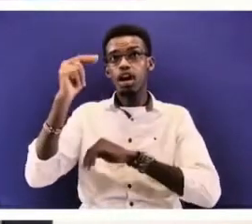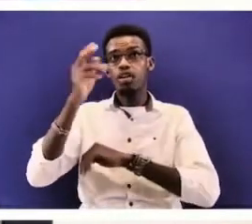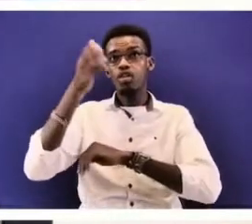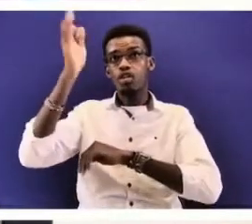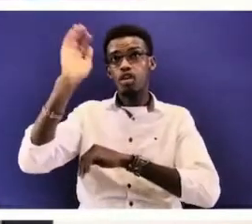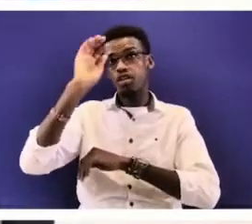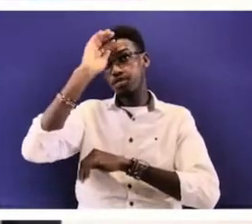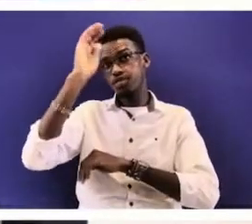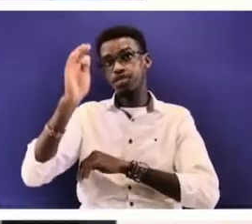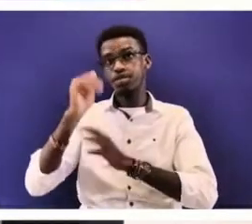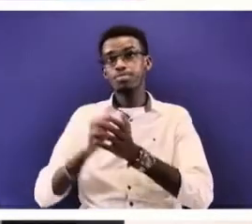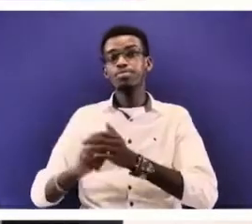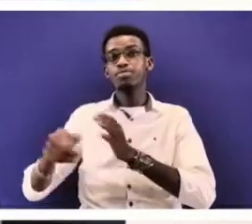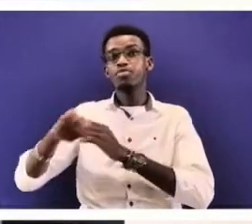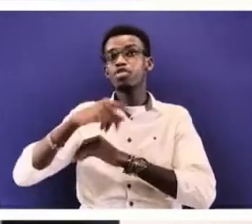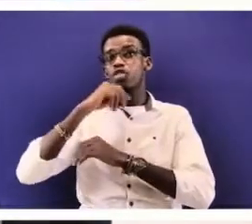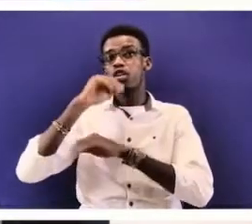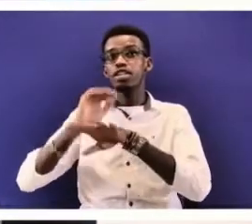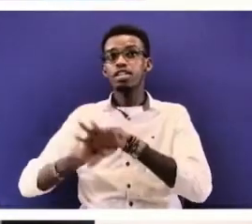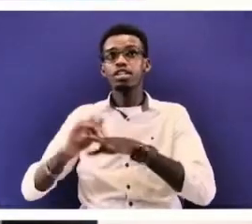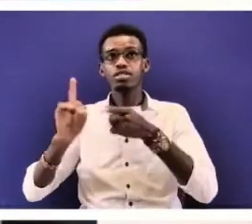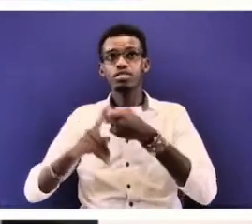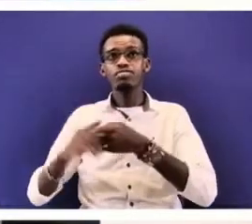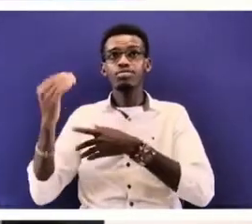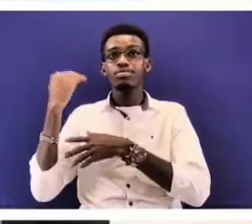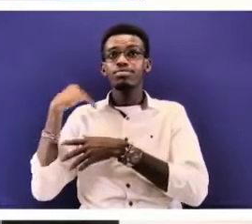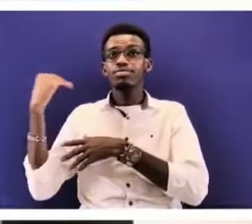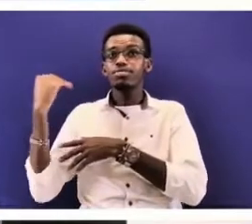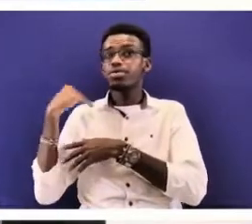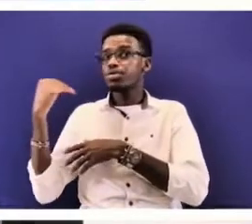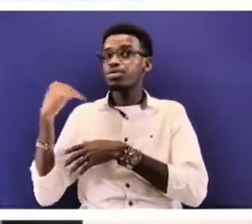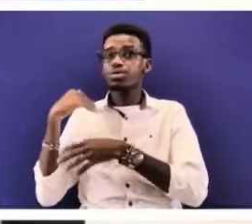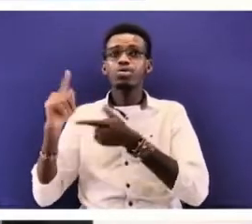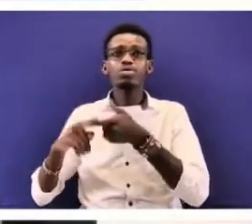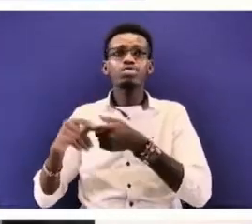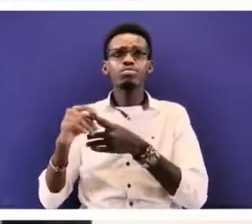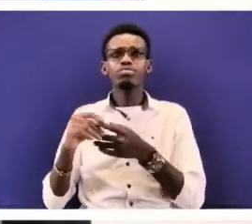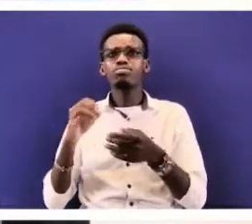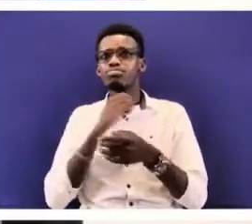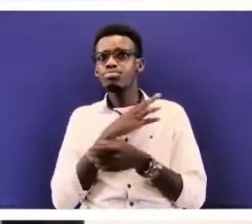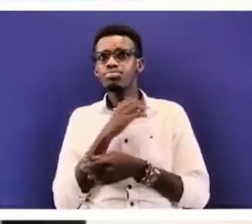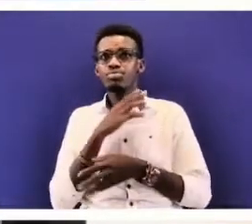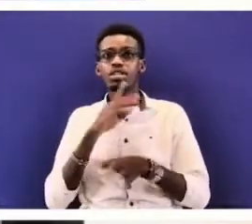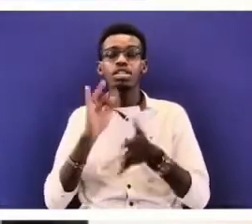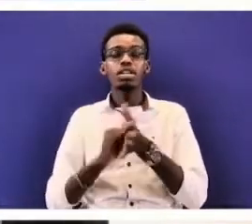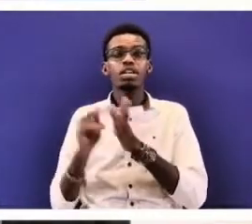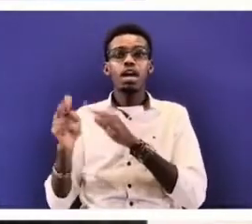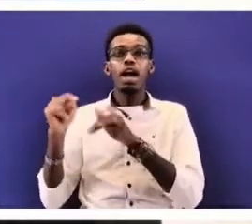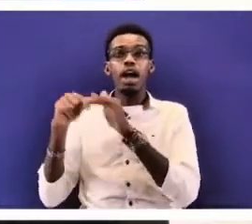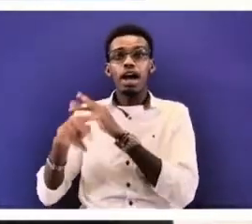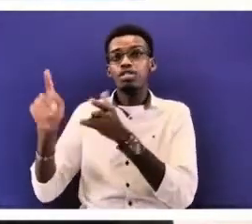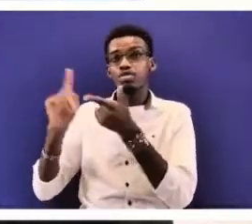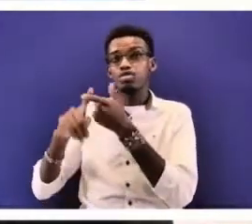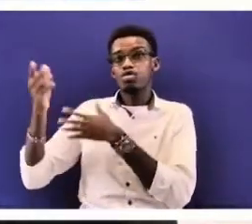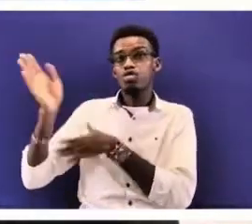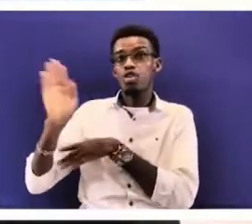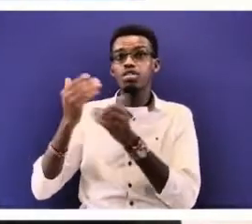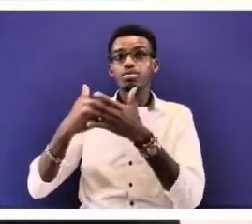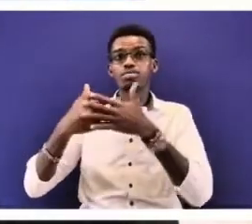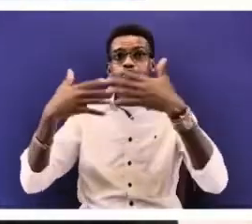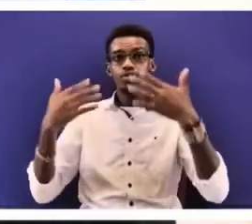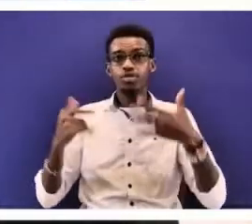God, we cannot get distracted, complacent as we enter into God's